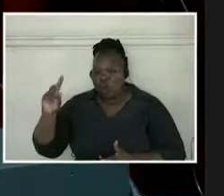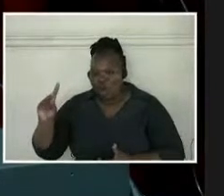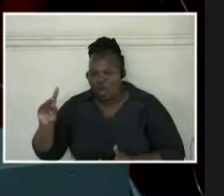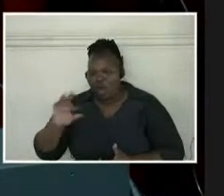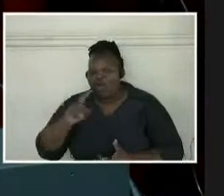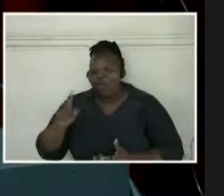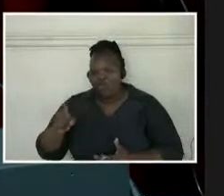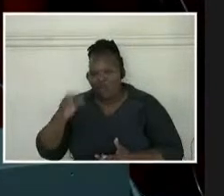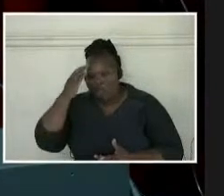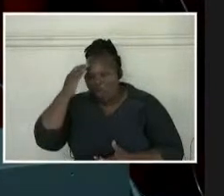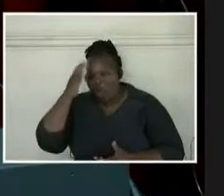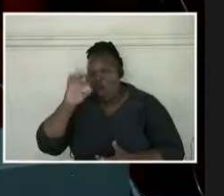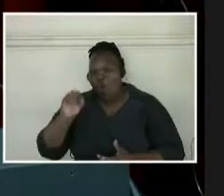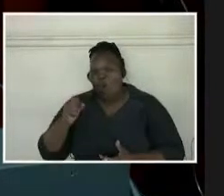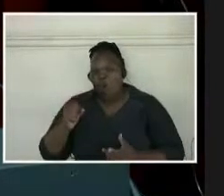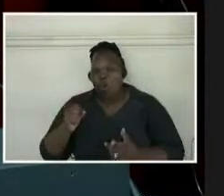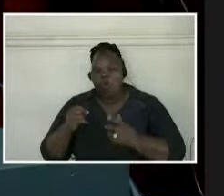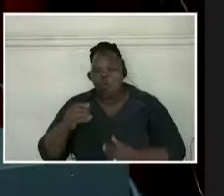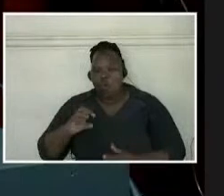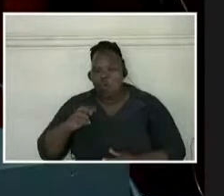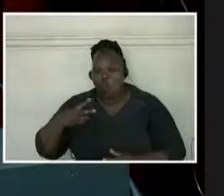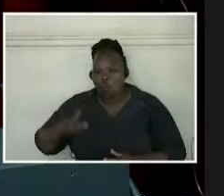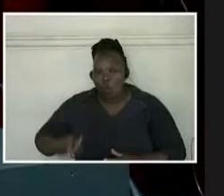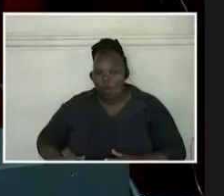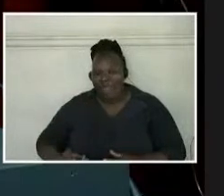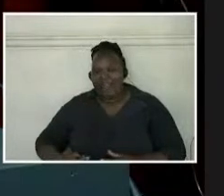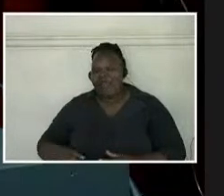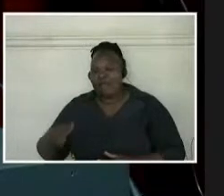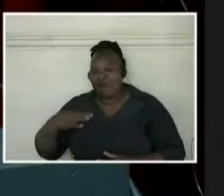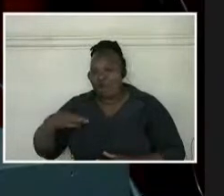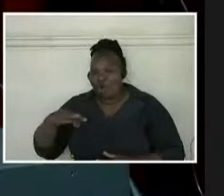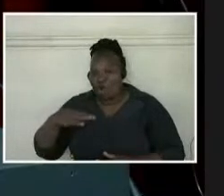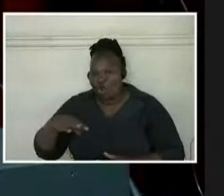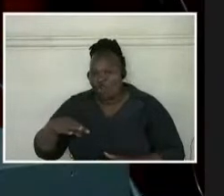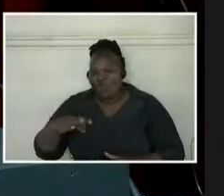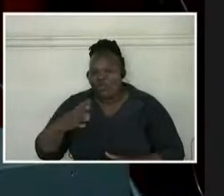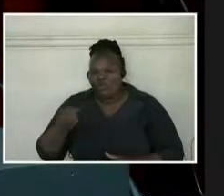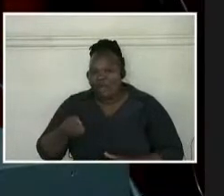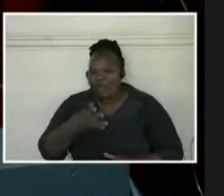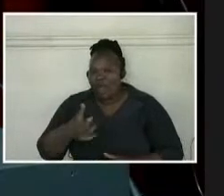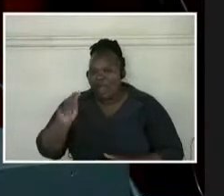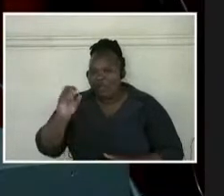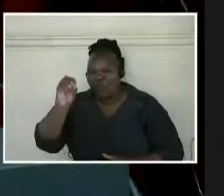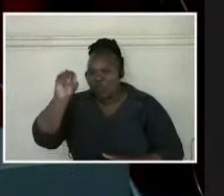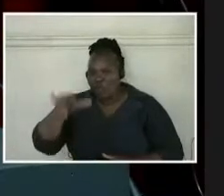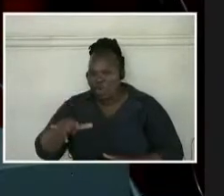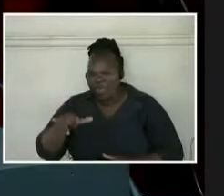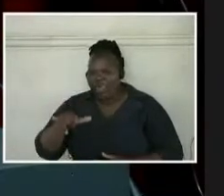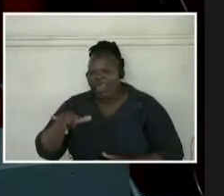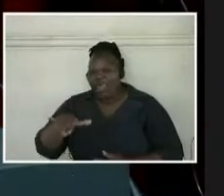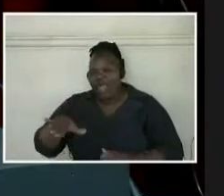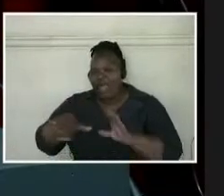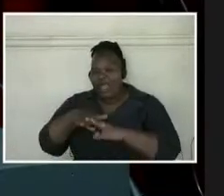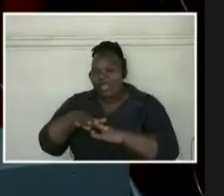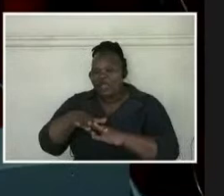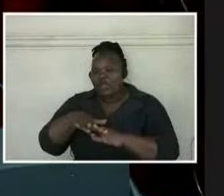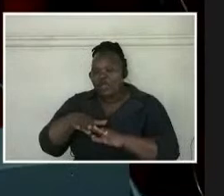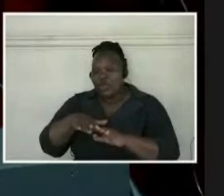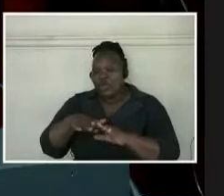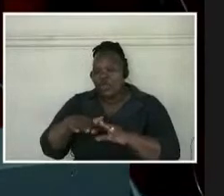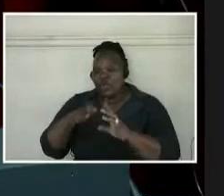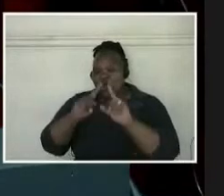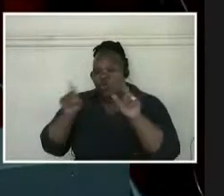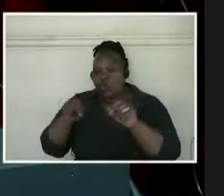women and girls at shelters and we are rolling out basic toys and indoor games to keep children